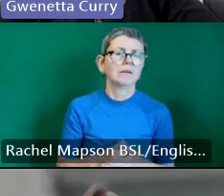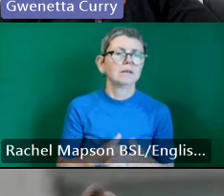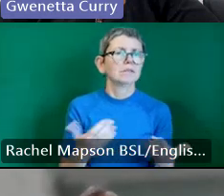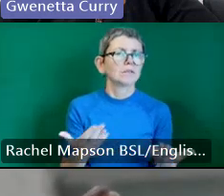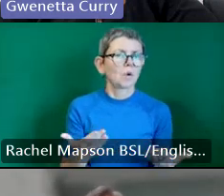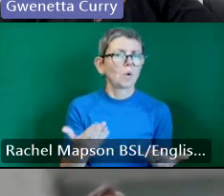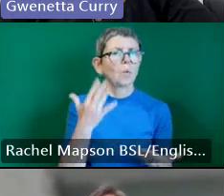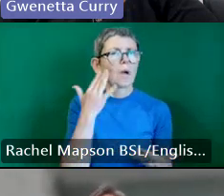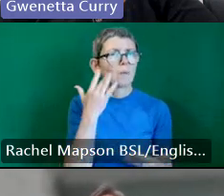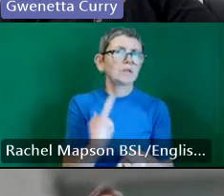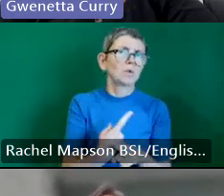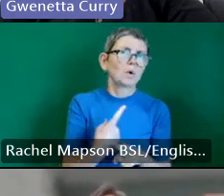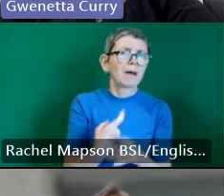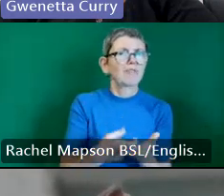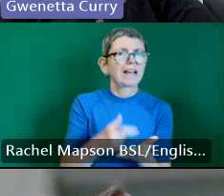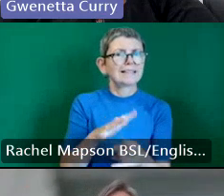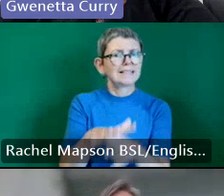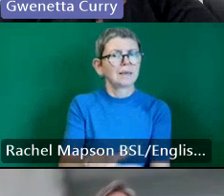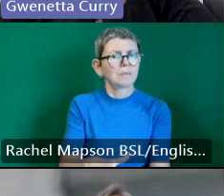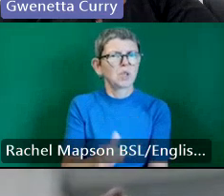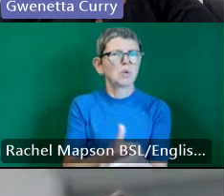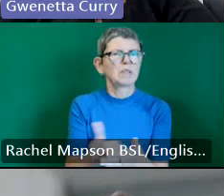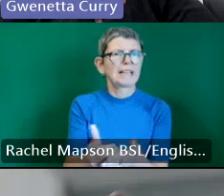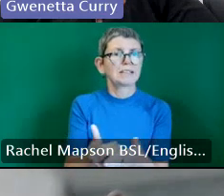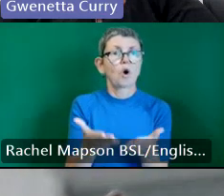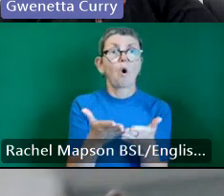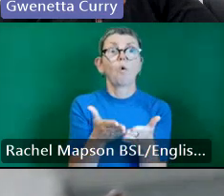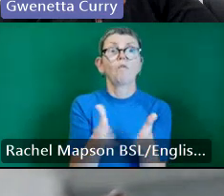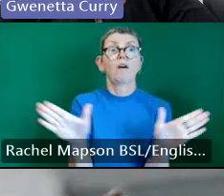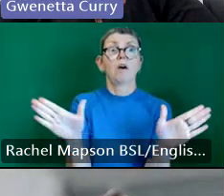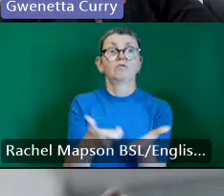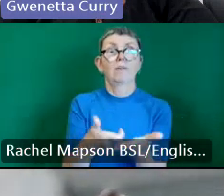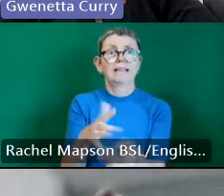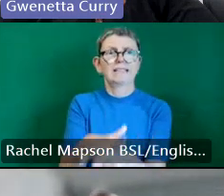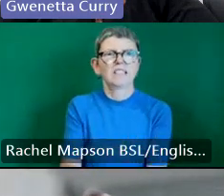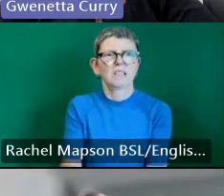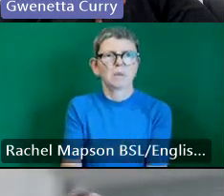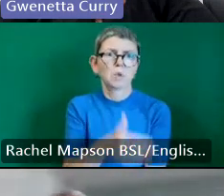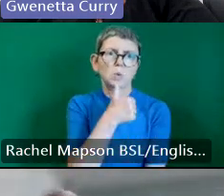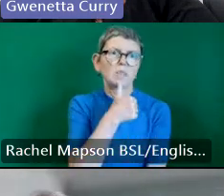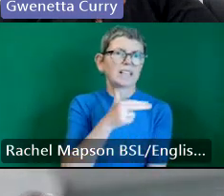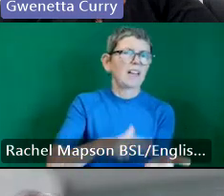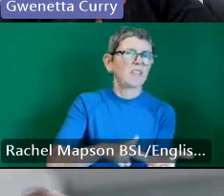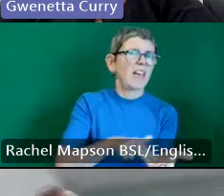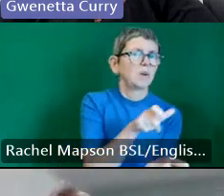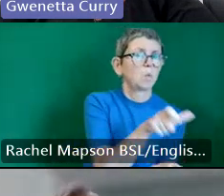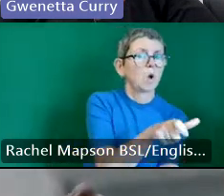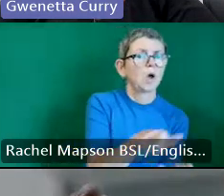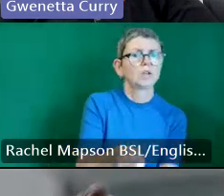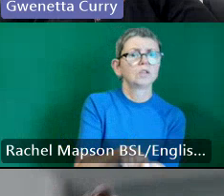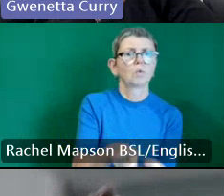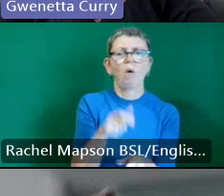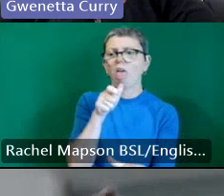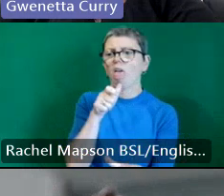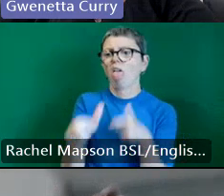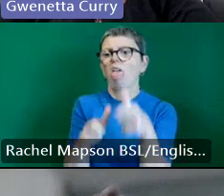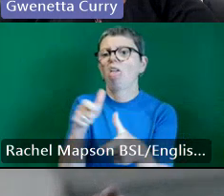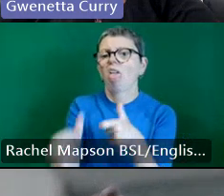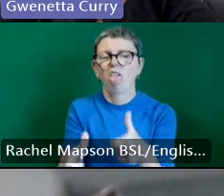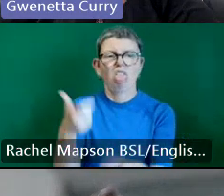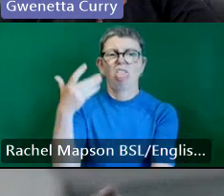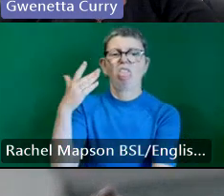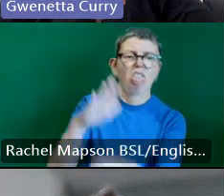overt racism. So someone being called the N-word, various racial attacks, be they physical or verbal. So